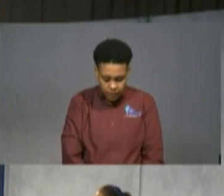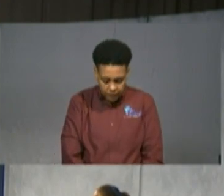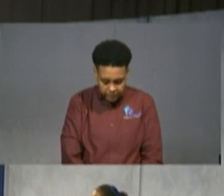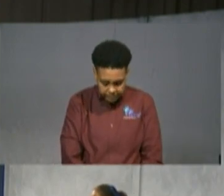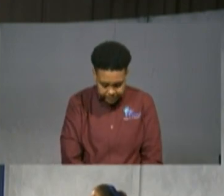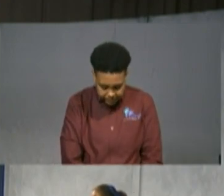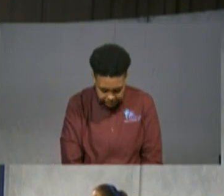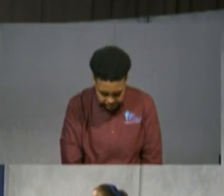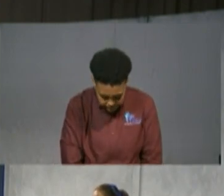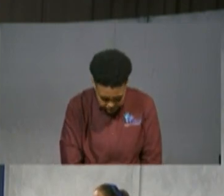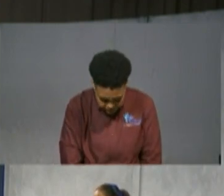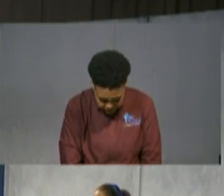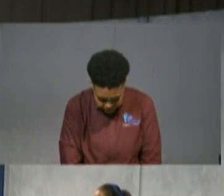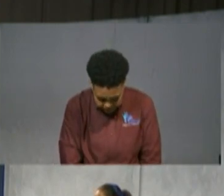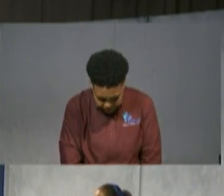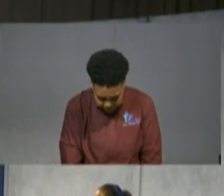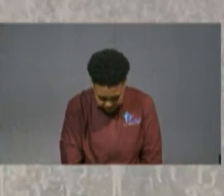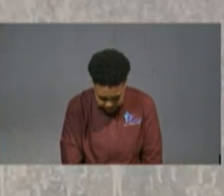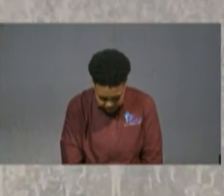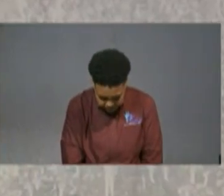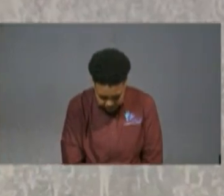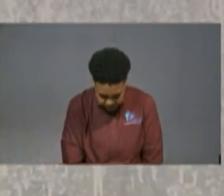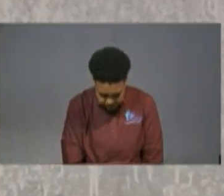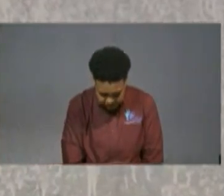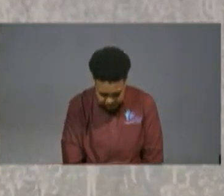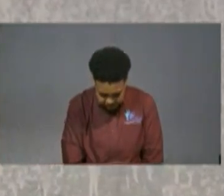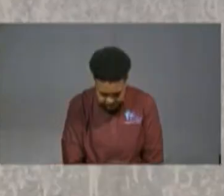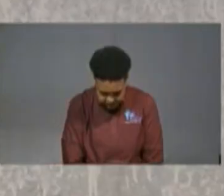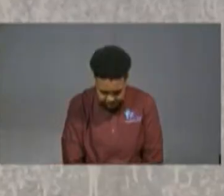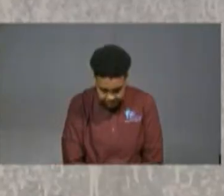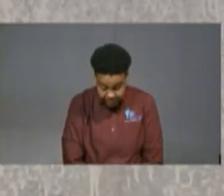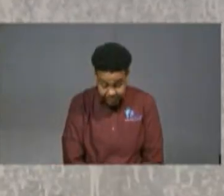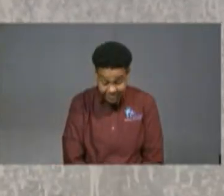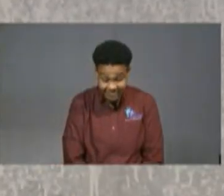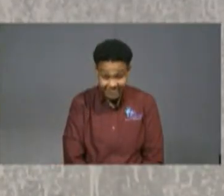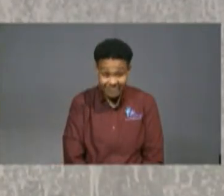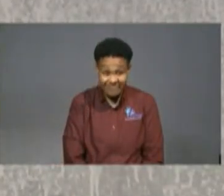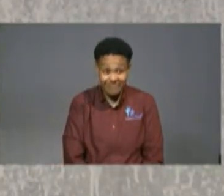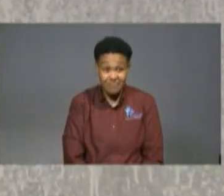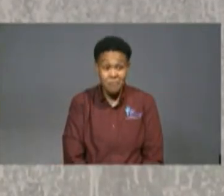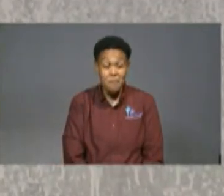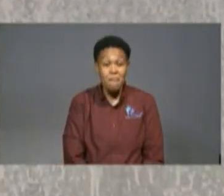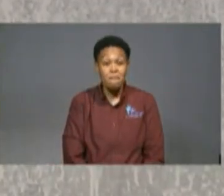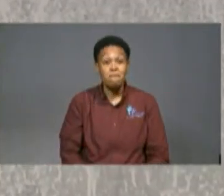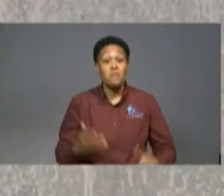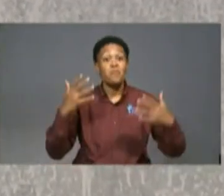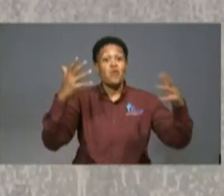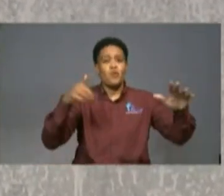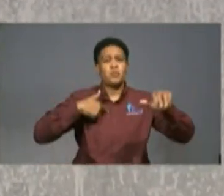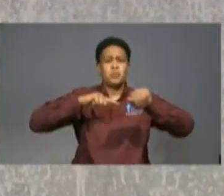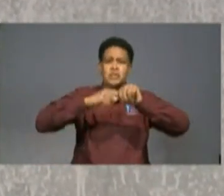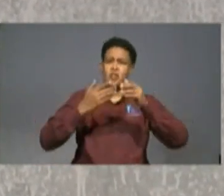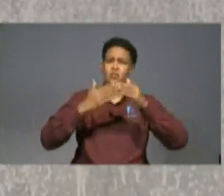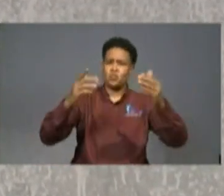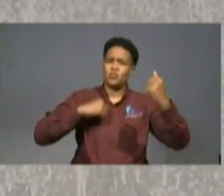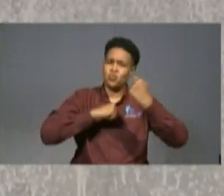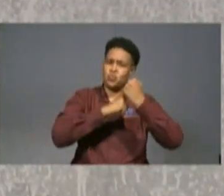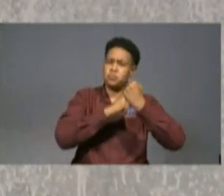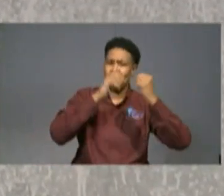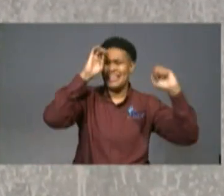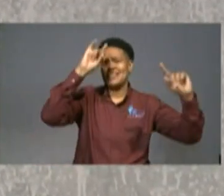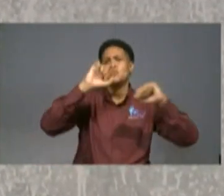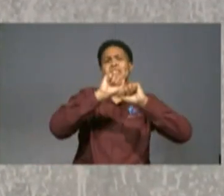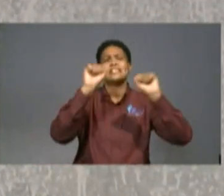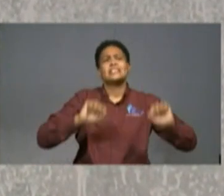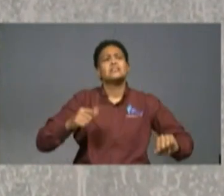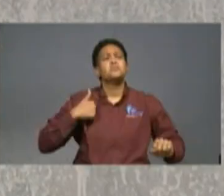Already, the government has already started to roll out our support in relation to our education system. We recognize that it is challenging. We